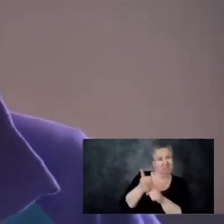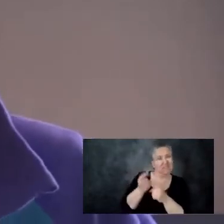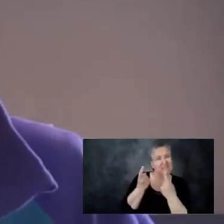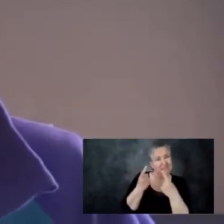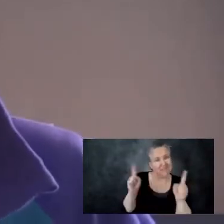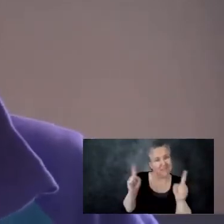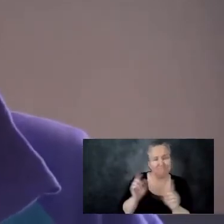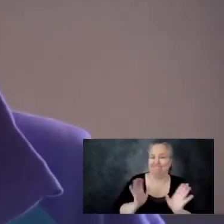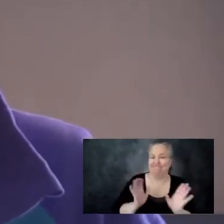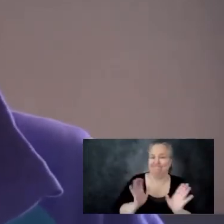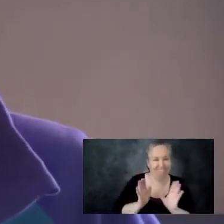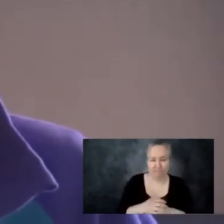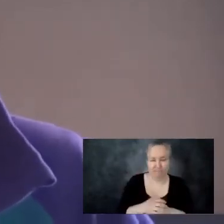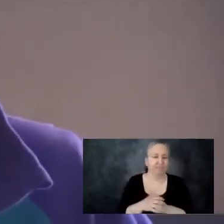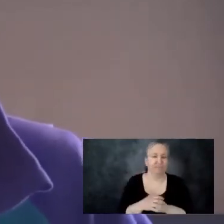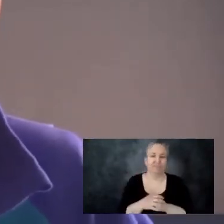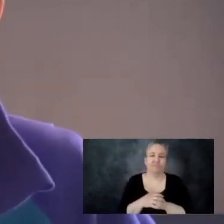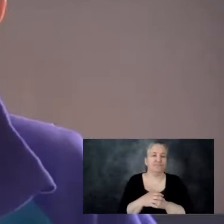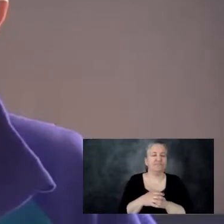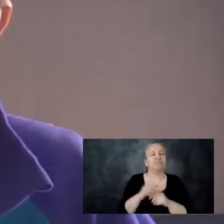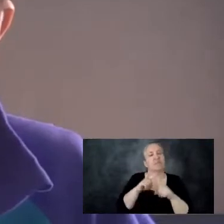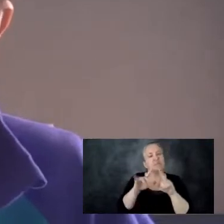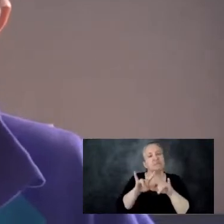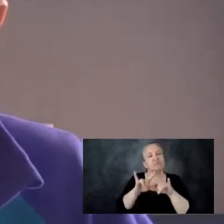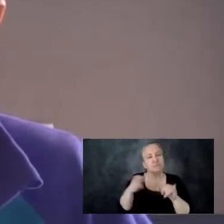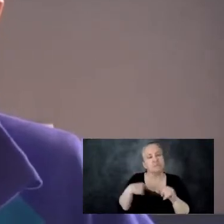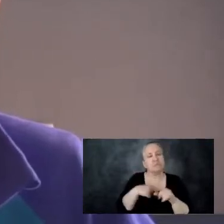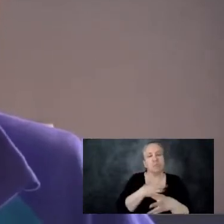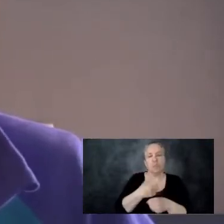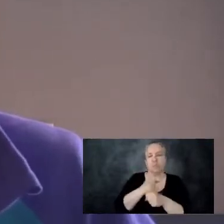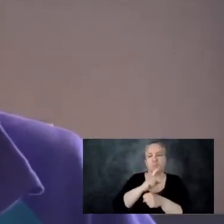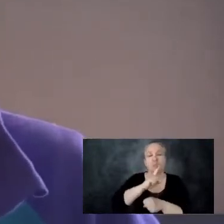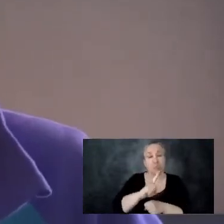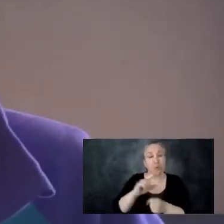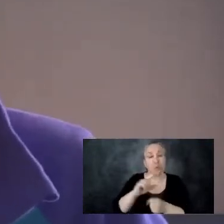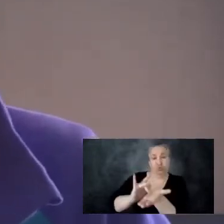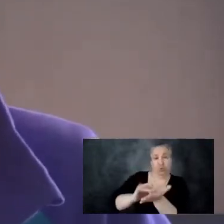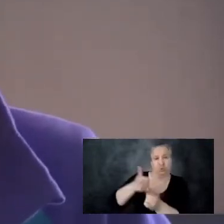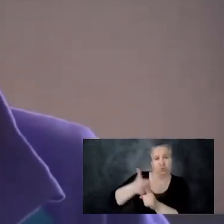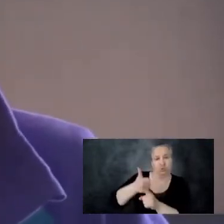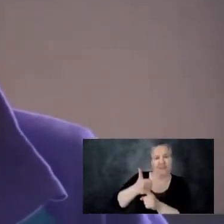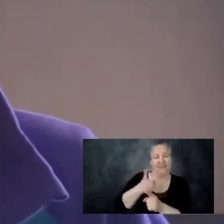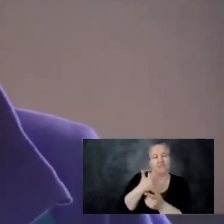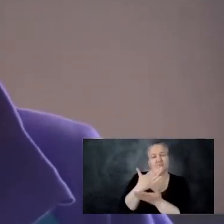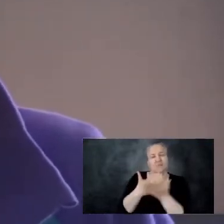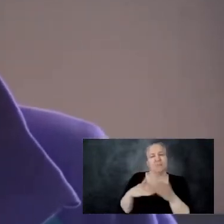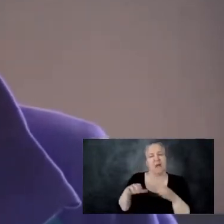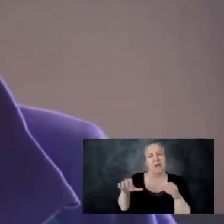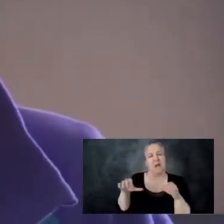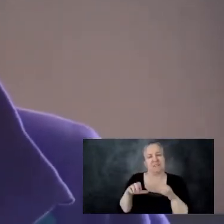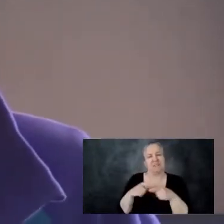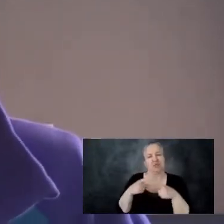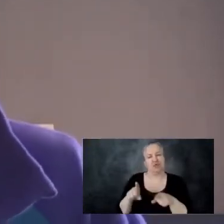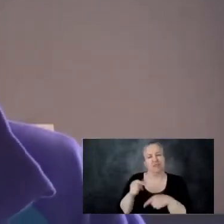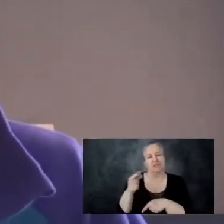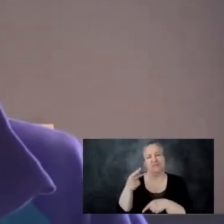drug, whether it works, but we do want to make sure that this drug has some activity in that phase 1